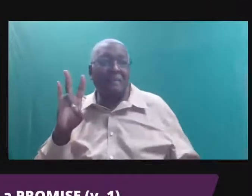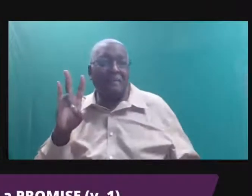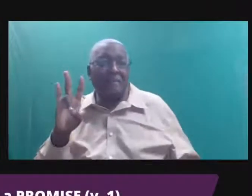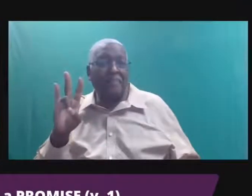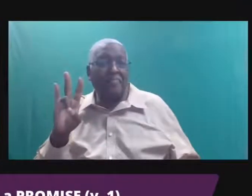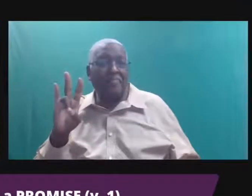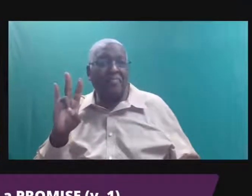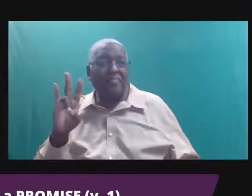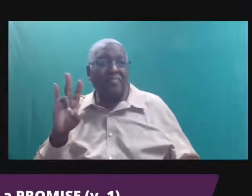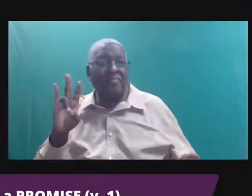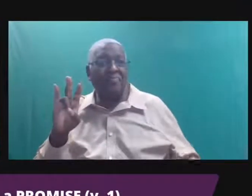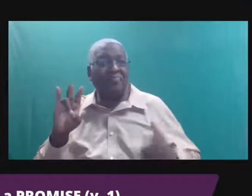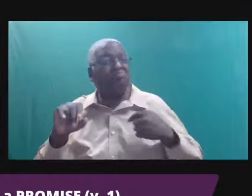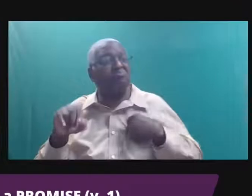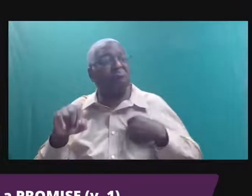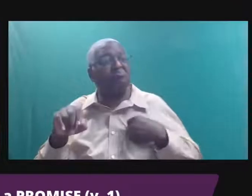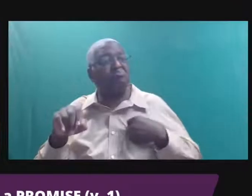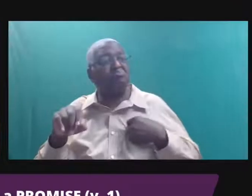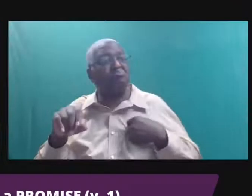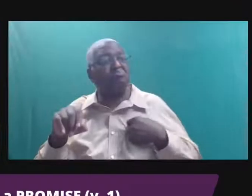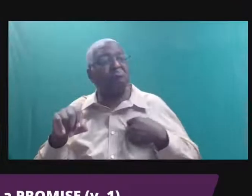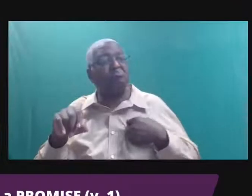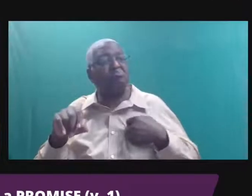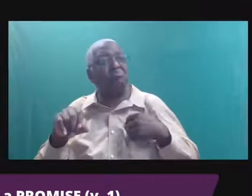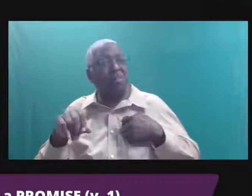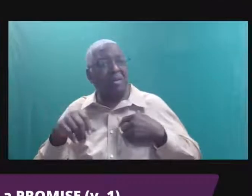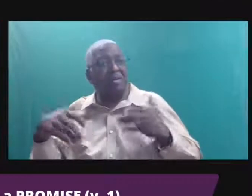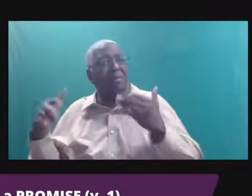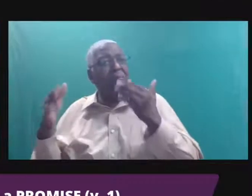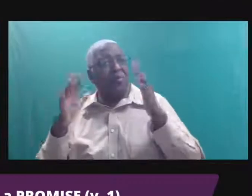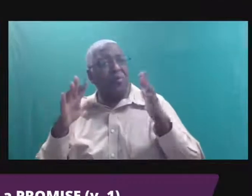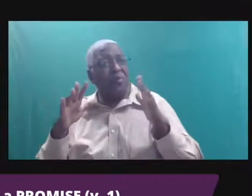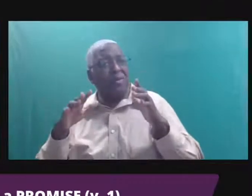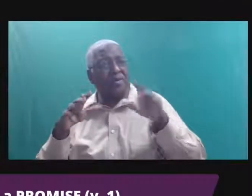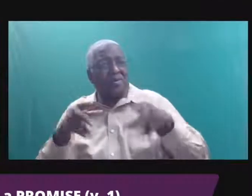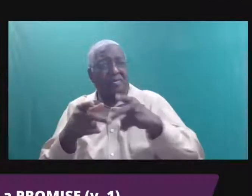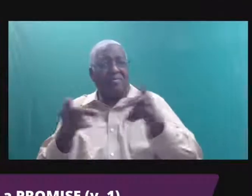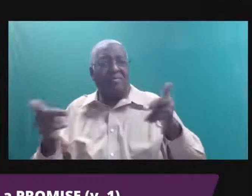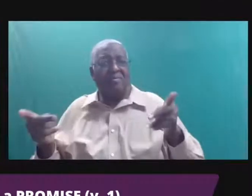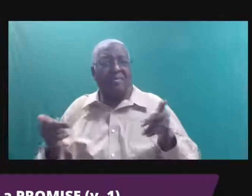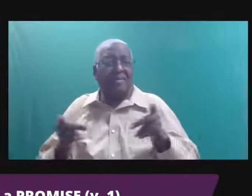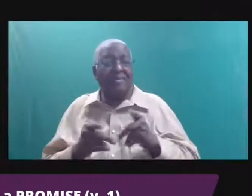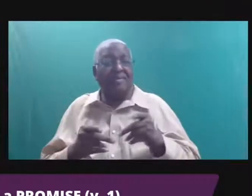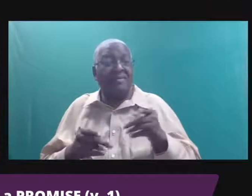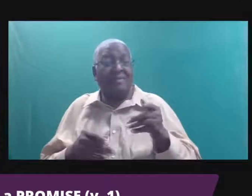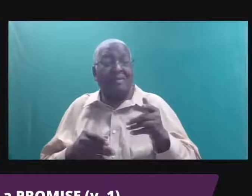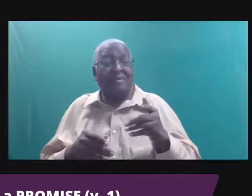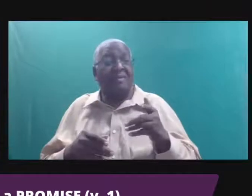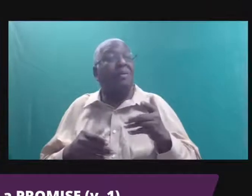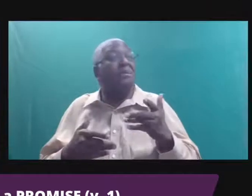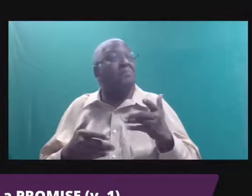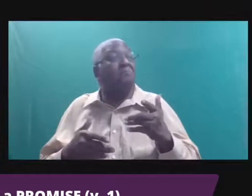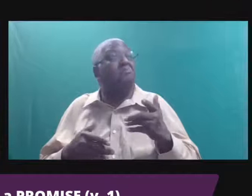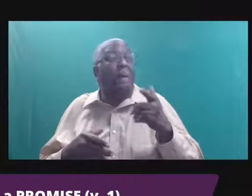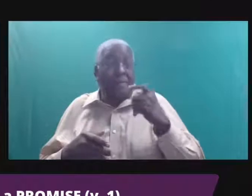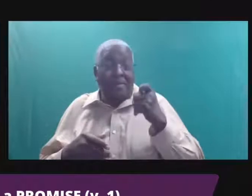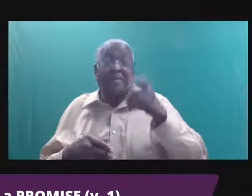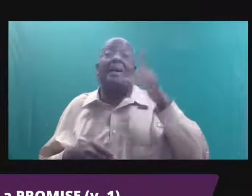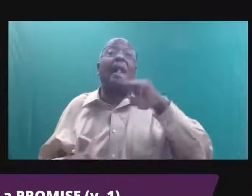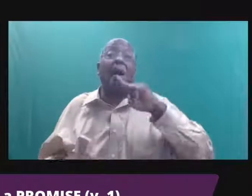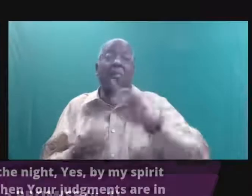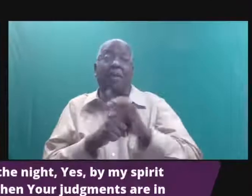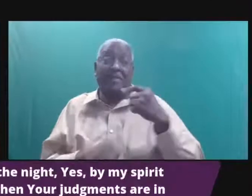I can praise in this place on a promise. Whew. Oh God, I'm trying not to